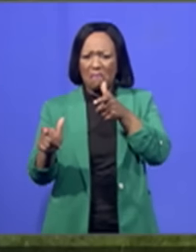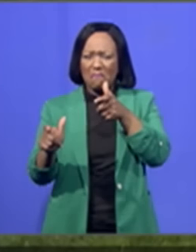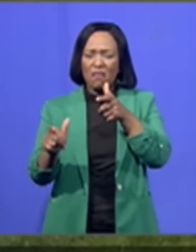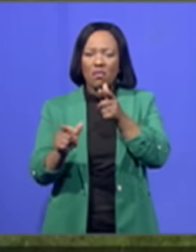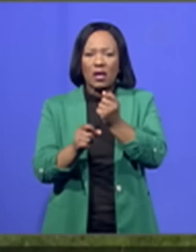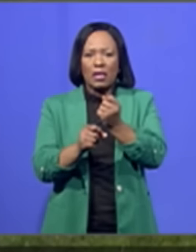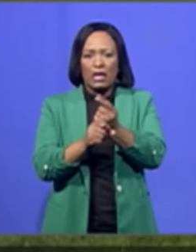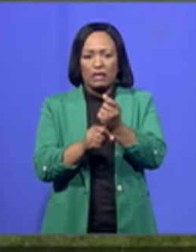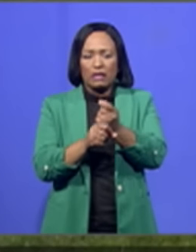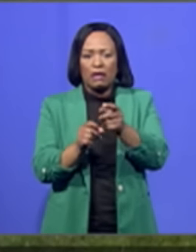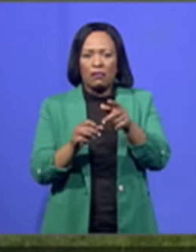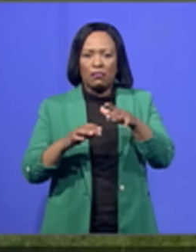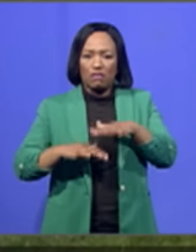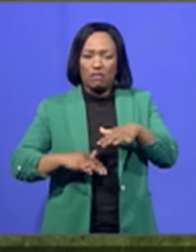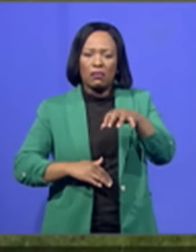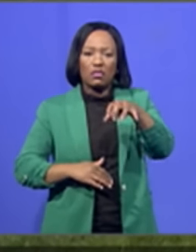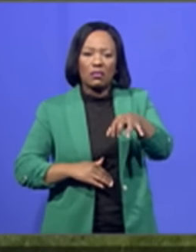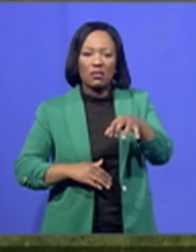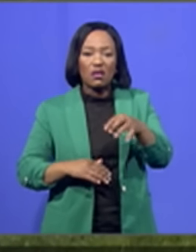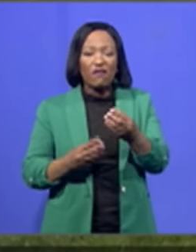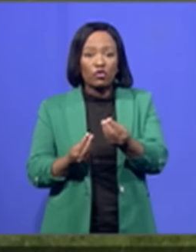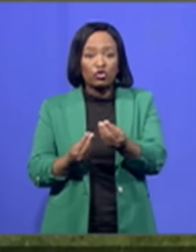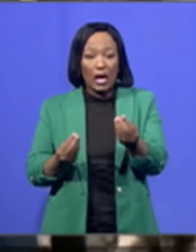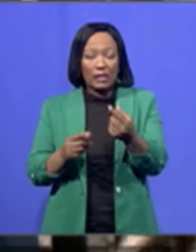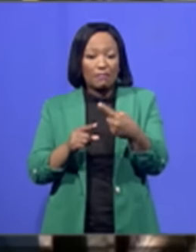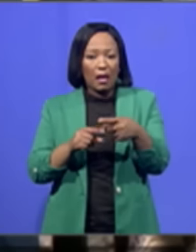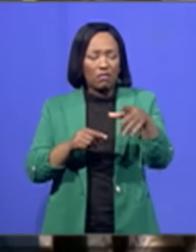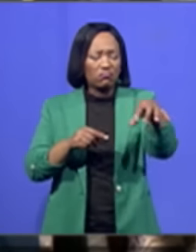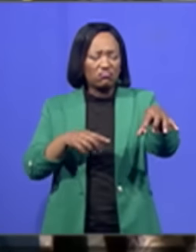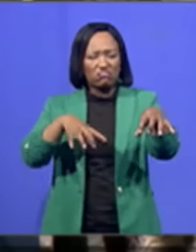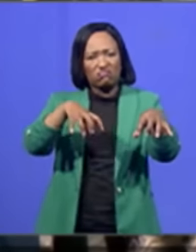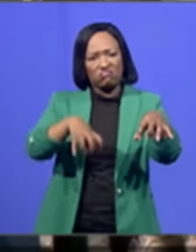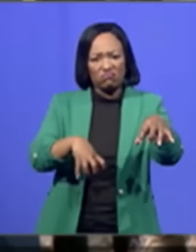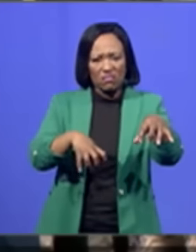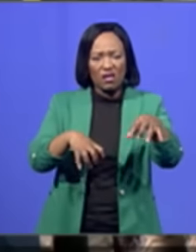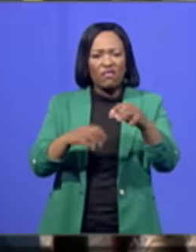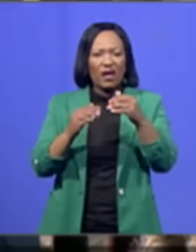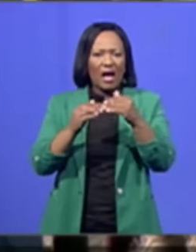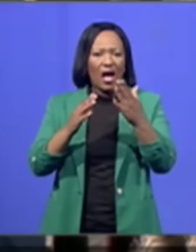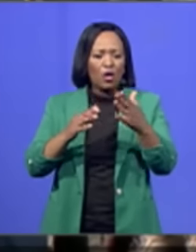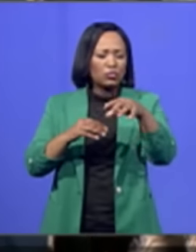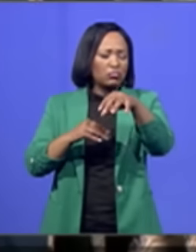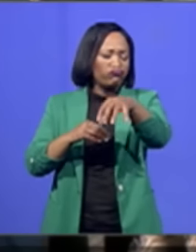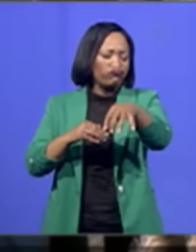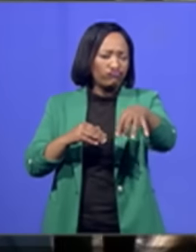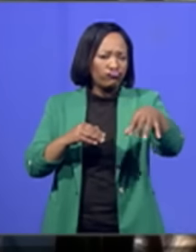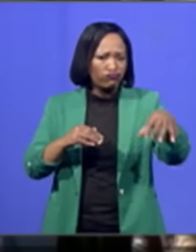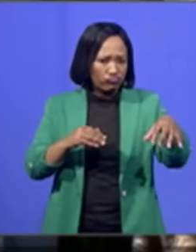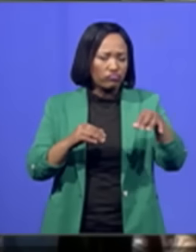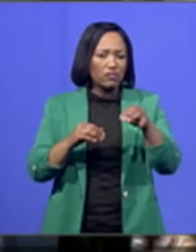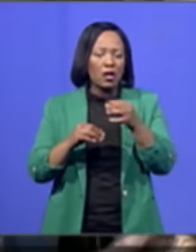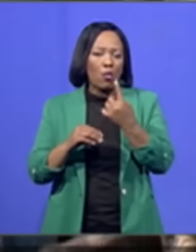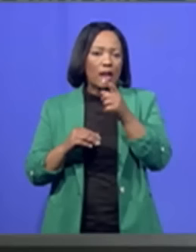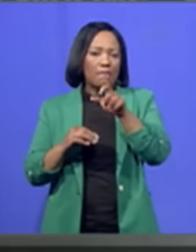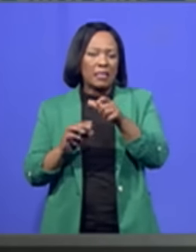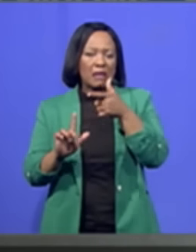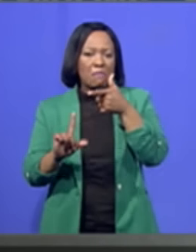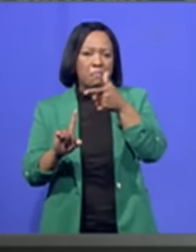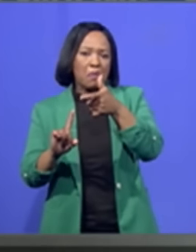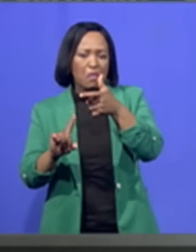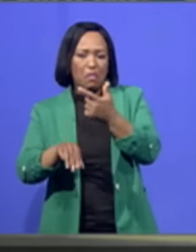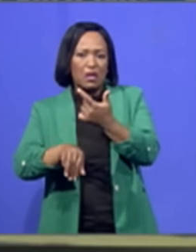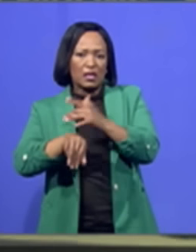lefelo la bobapalelo la bana gape e le legae leo le bapetšego le dintlo tše mmalwa yo mongwe wa bao ba thuntšitšego le go